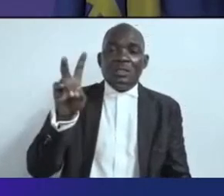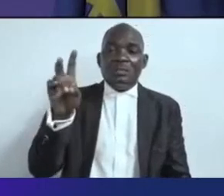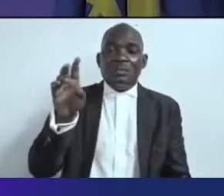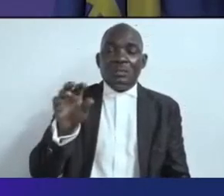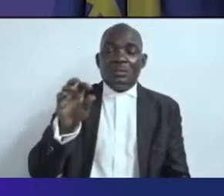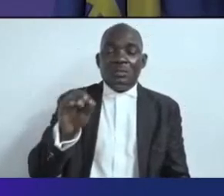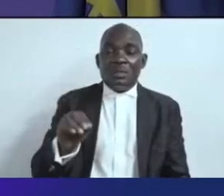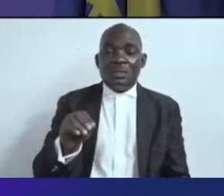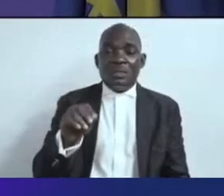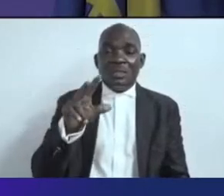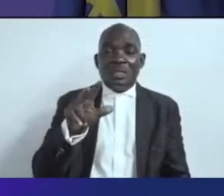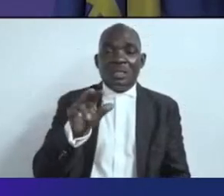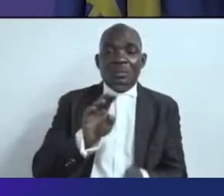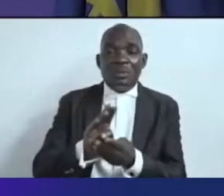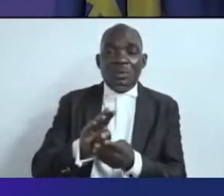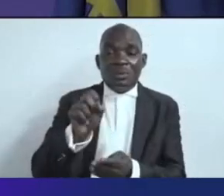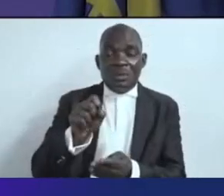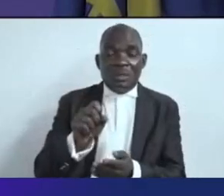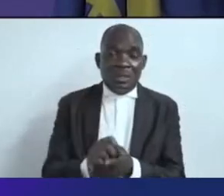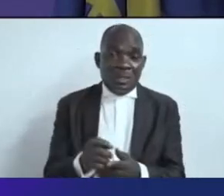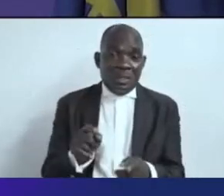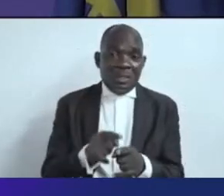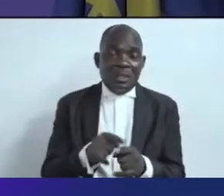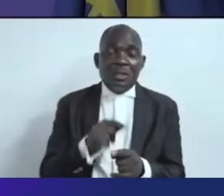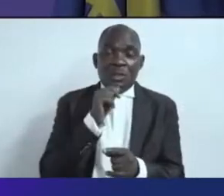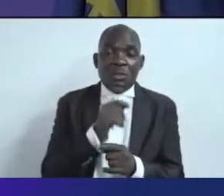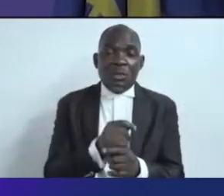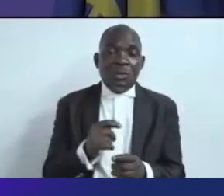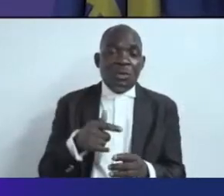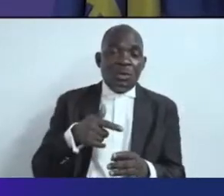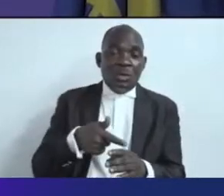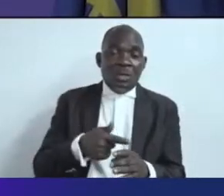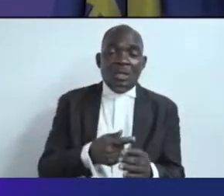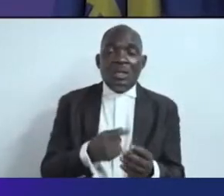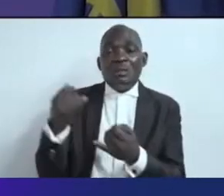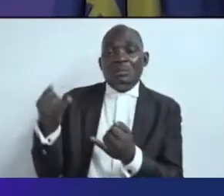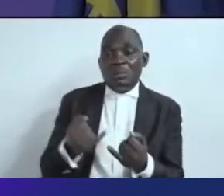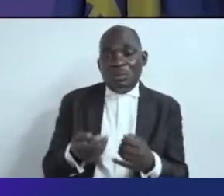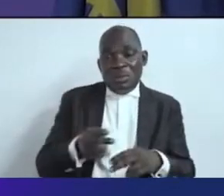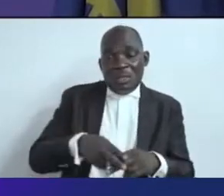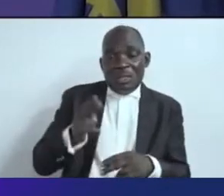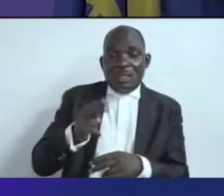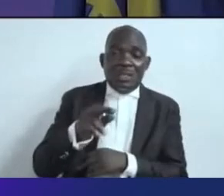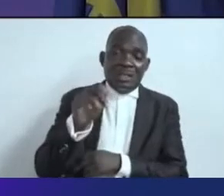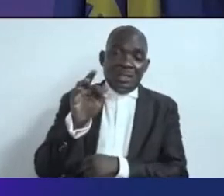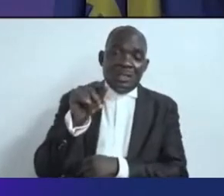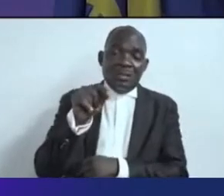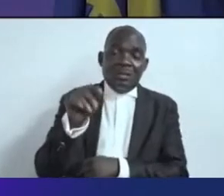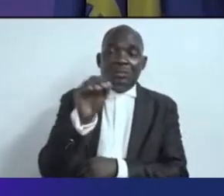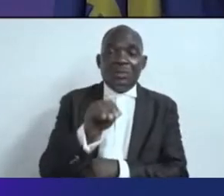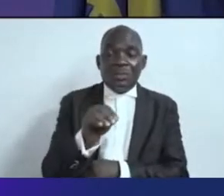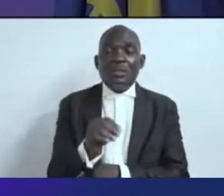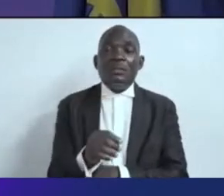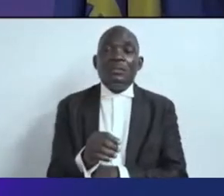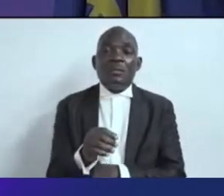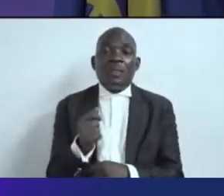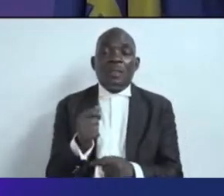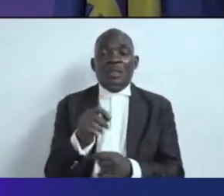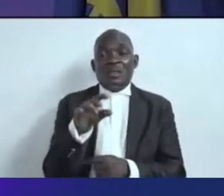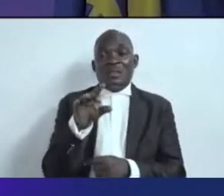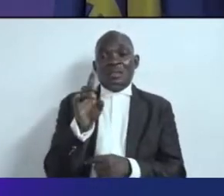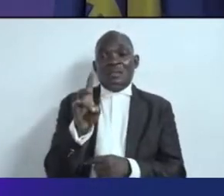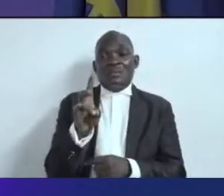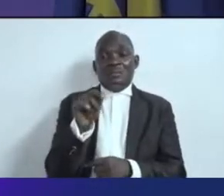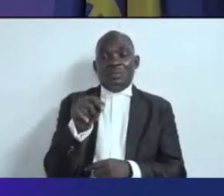to $3 billion, while non-oil imports went up by 19% to